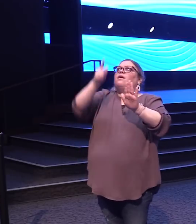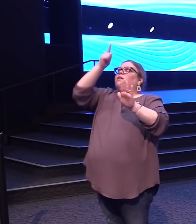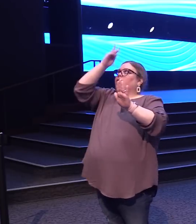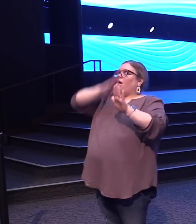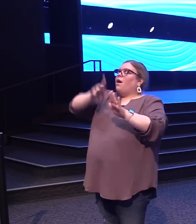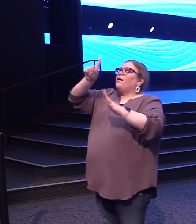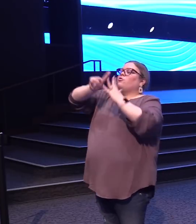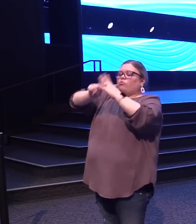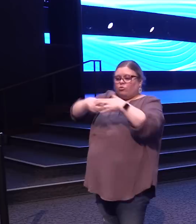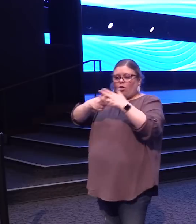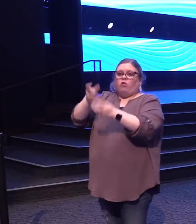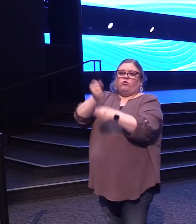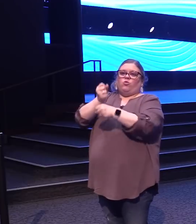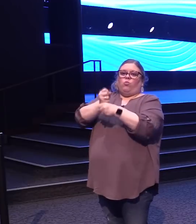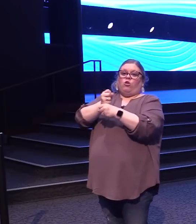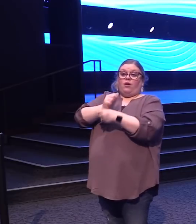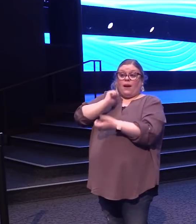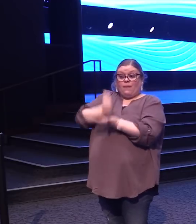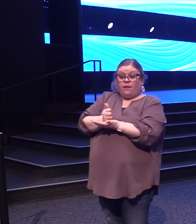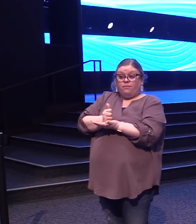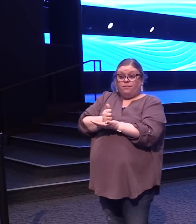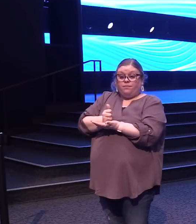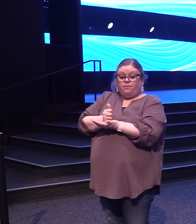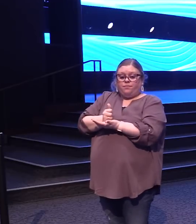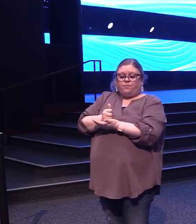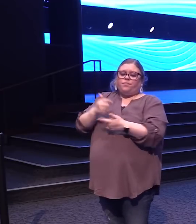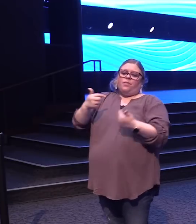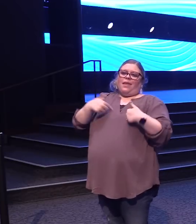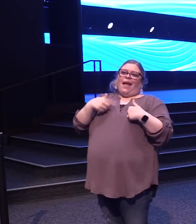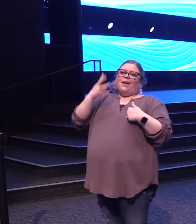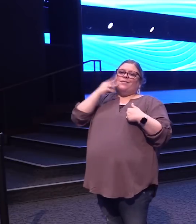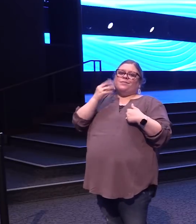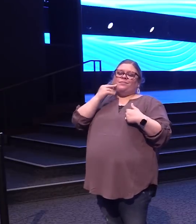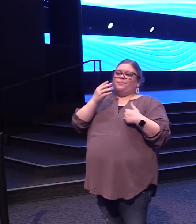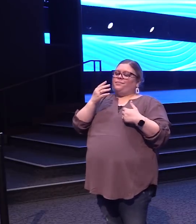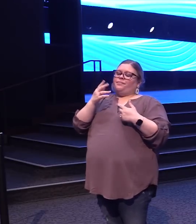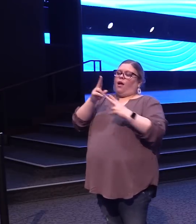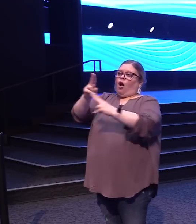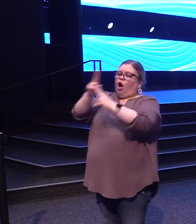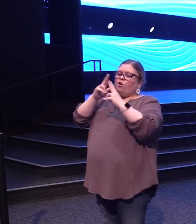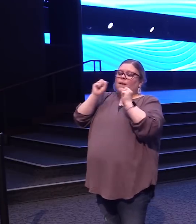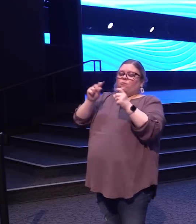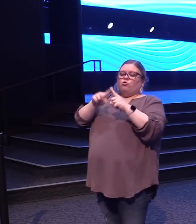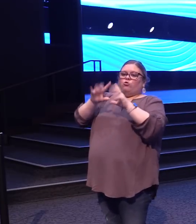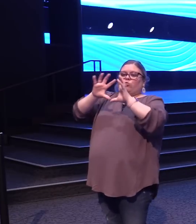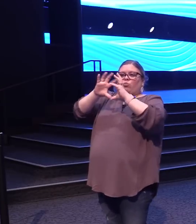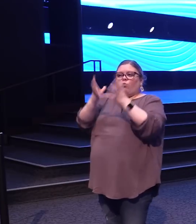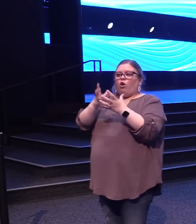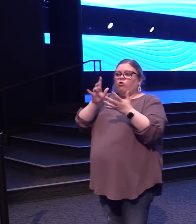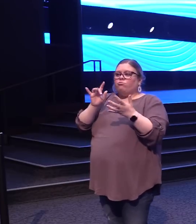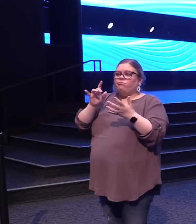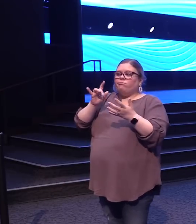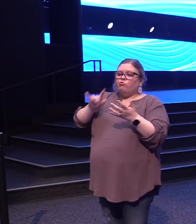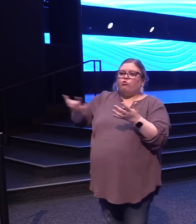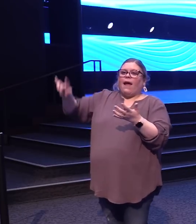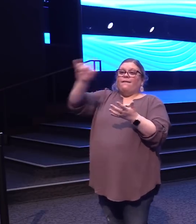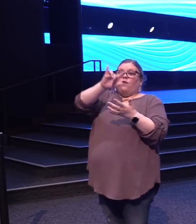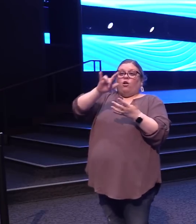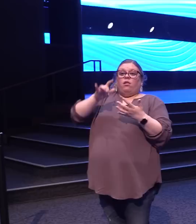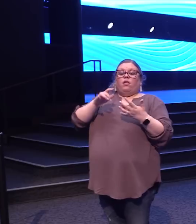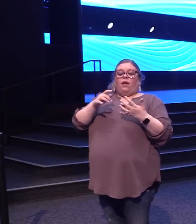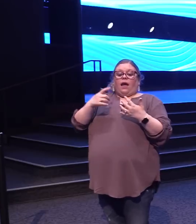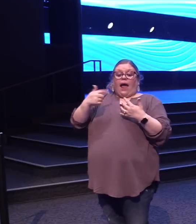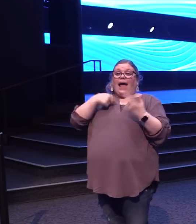work. Amen. And I get to travel the world. I'm so honored to have that calling. And you know what I